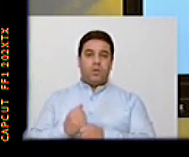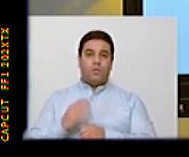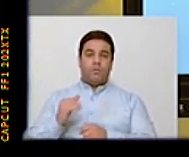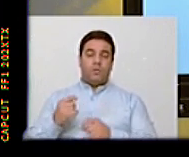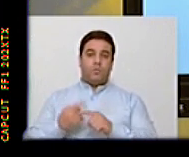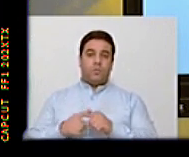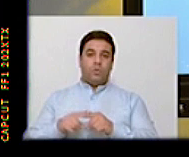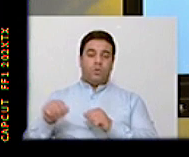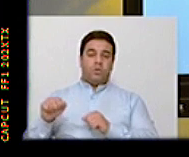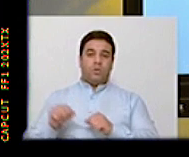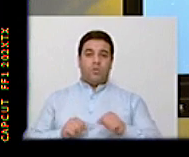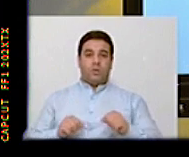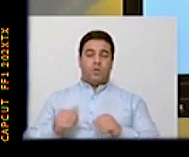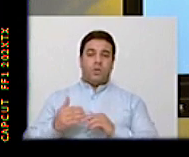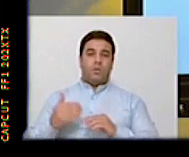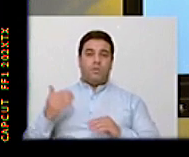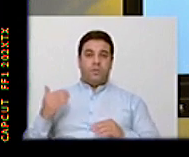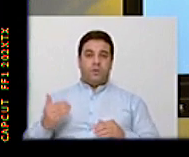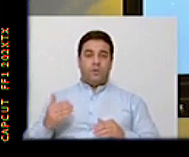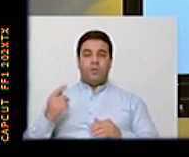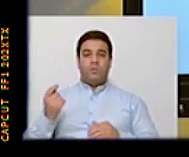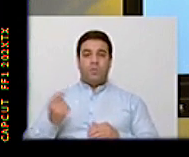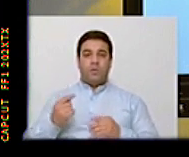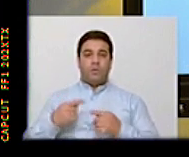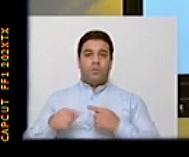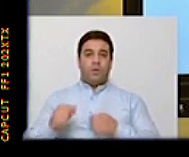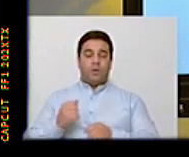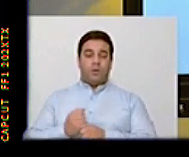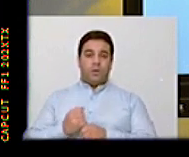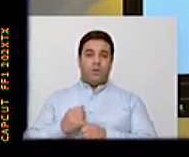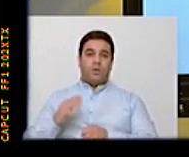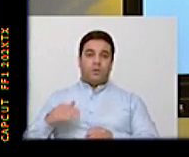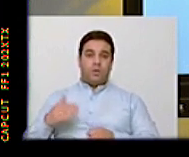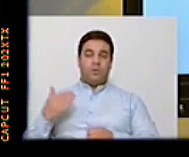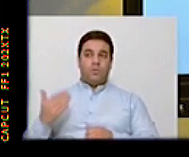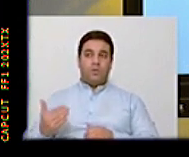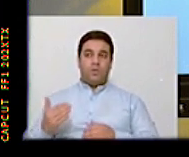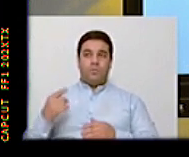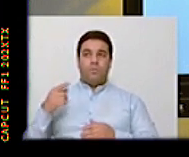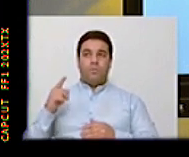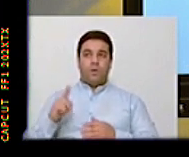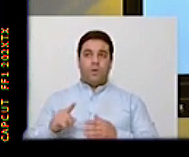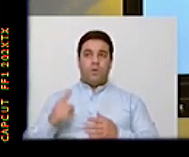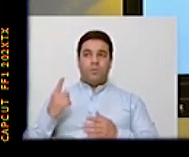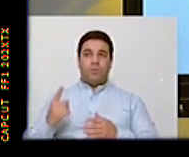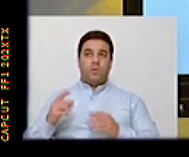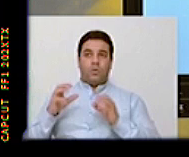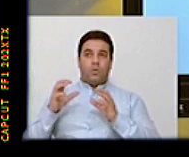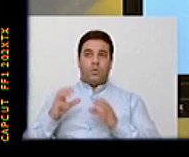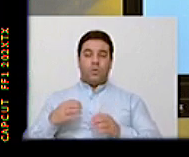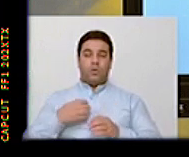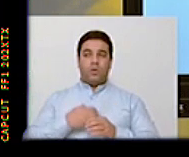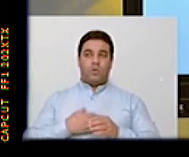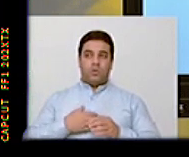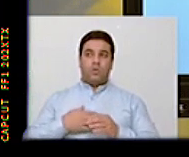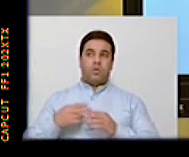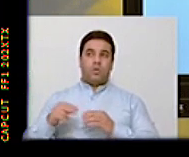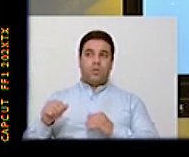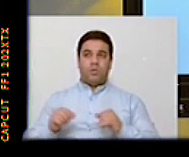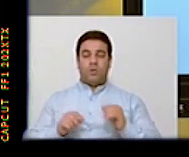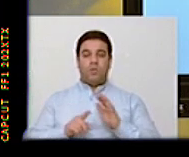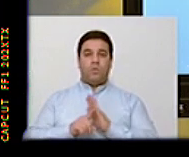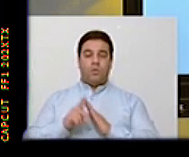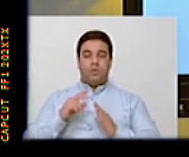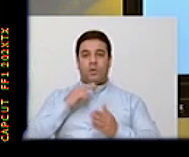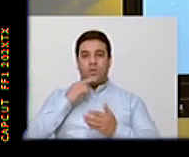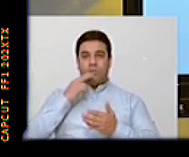ularni tebranishi avvaliga biroz farq qiladi. Keyin esa ular ma'lum bir qoida asosida tebrana boshlaydi va